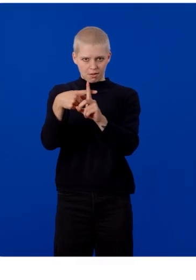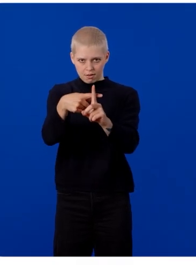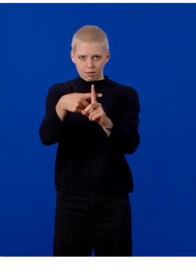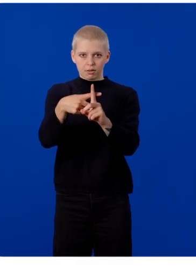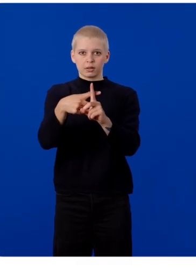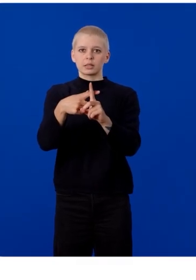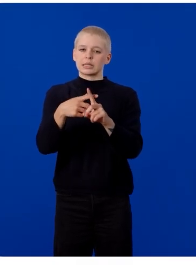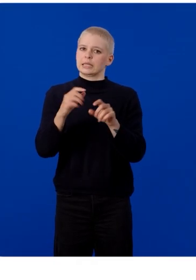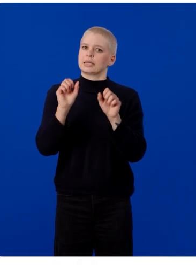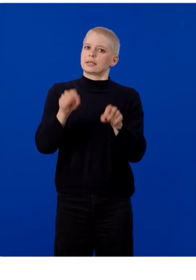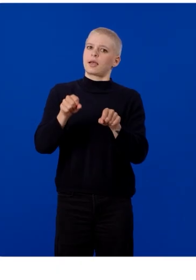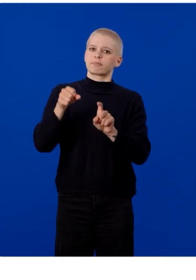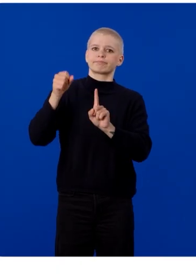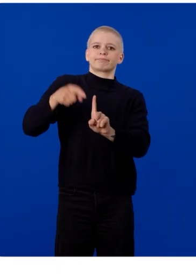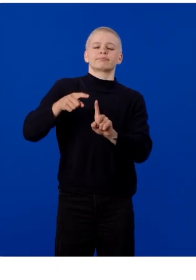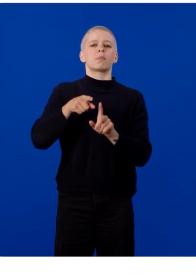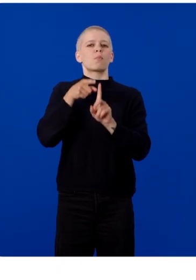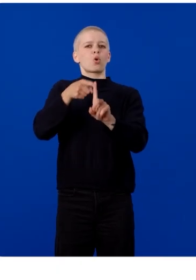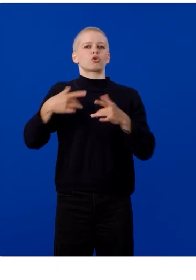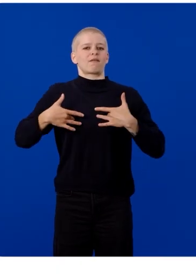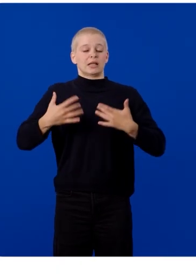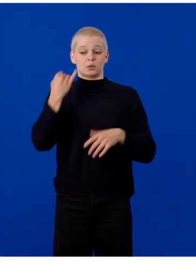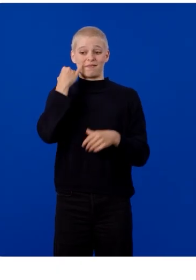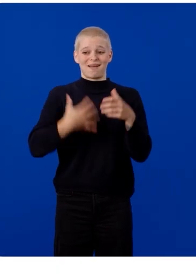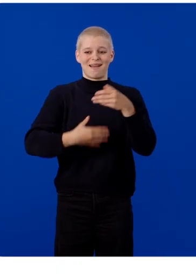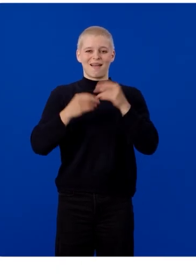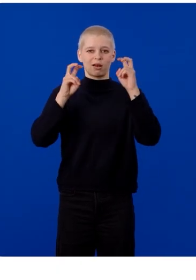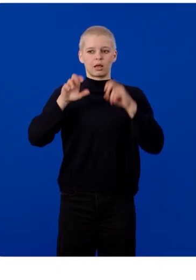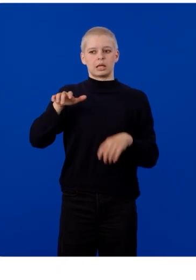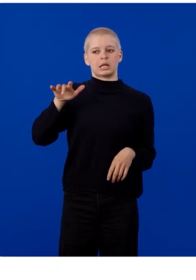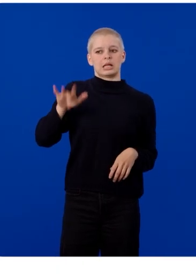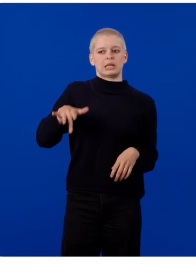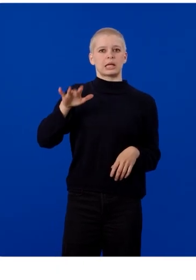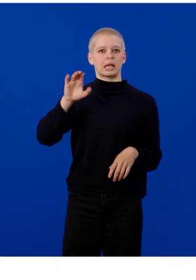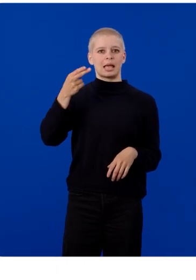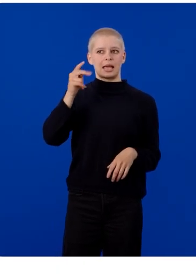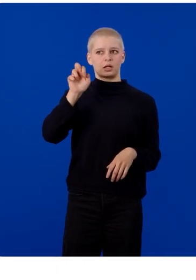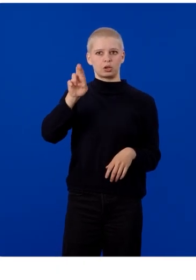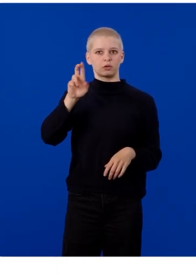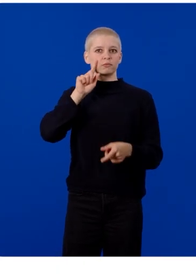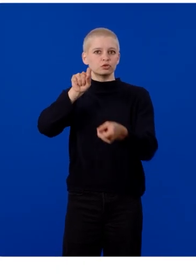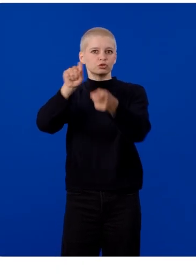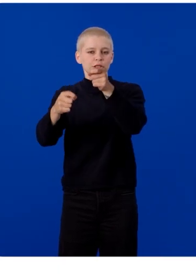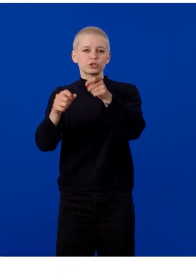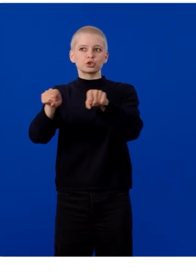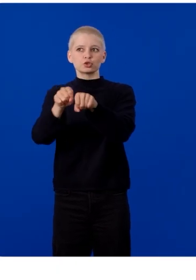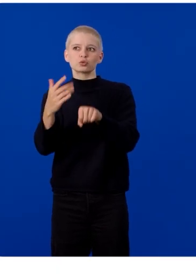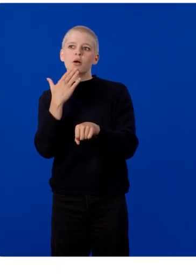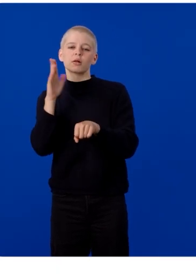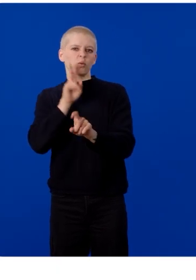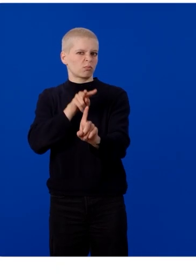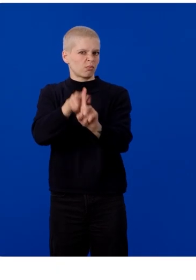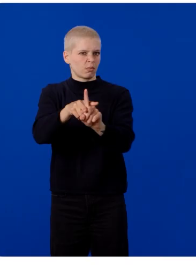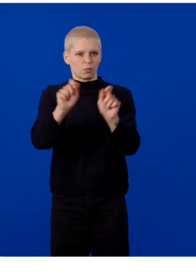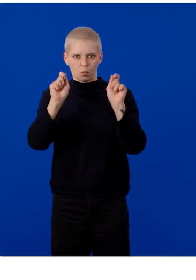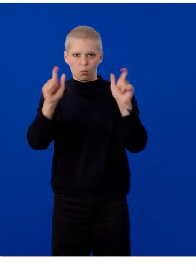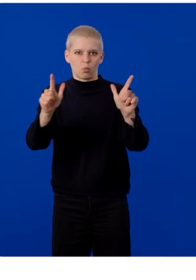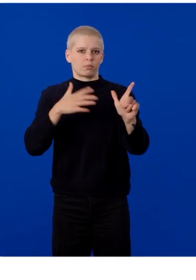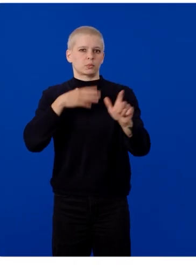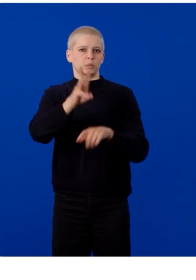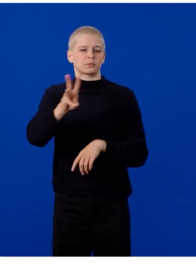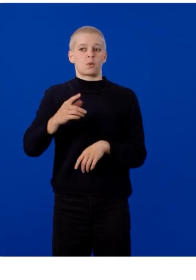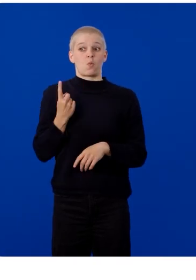spec-compliant pointer events. So when I add a click handler to change the shoe color, it automatically works everywhere. One